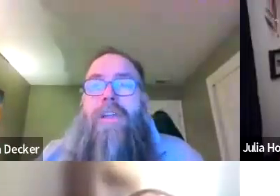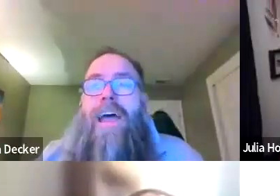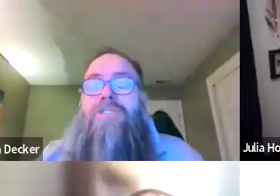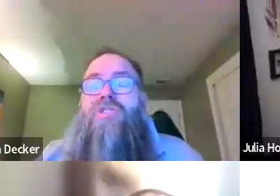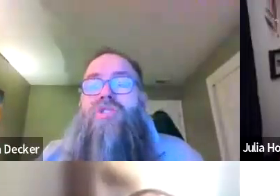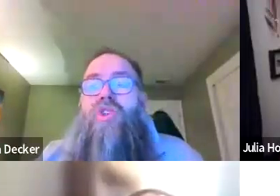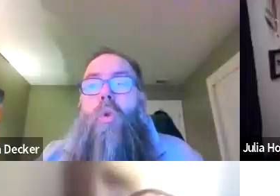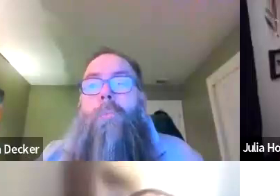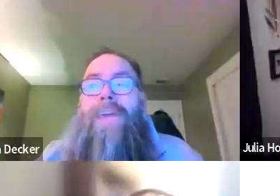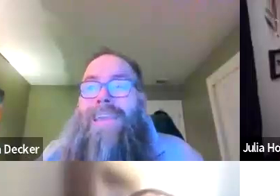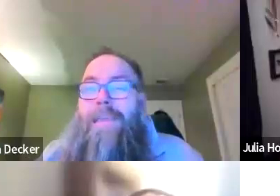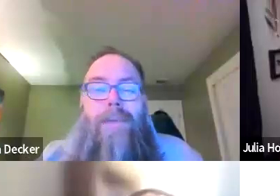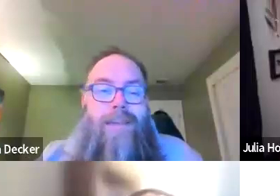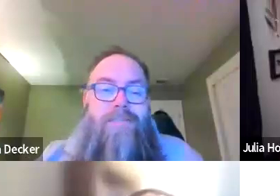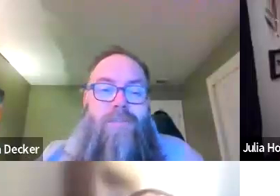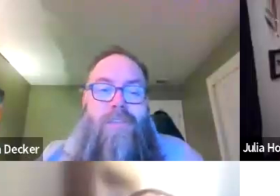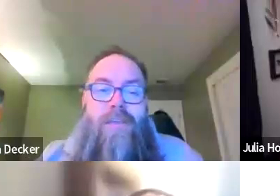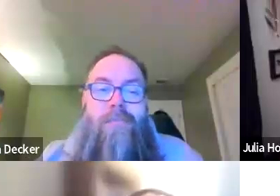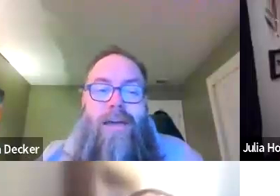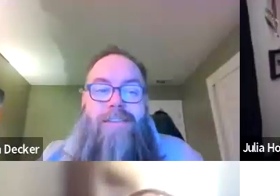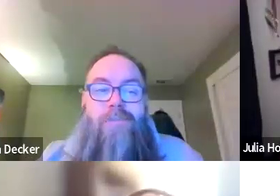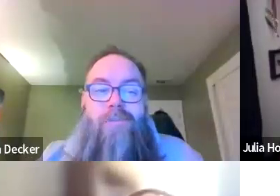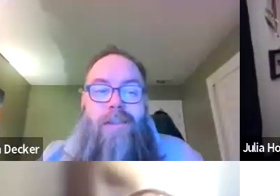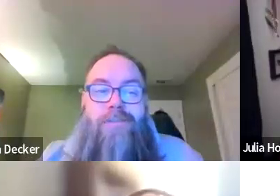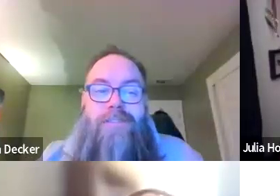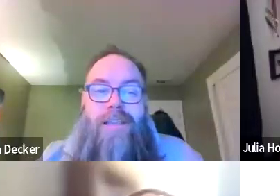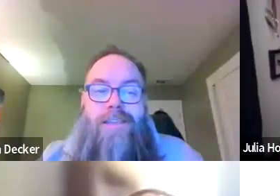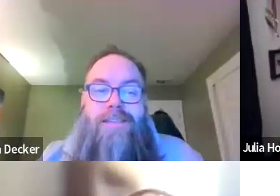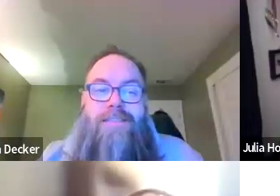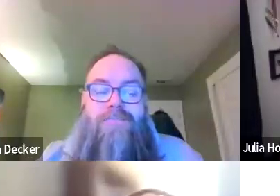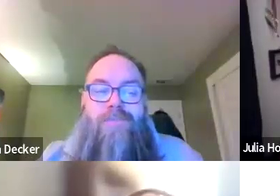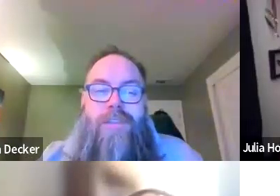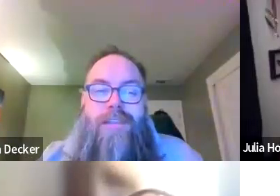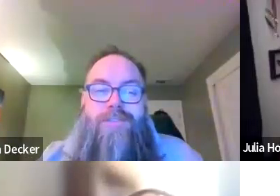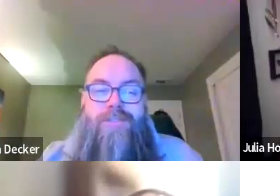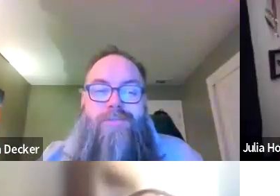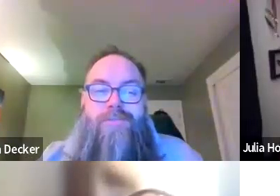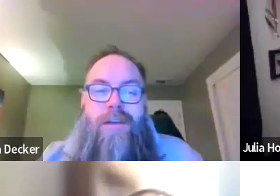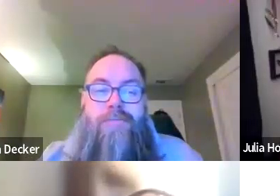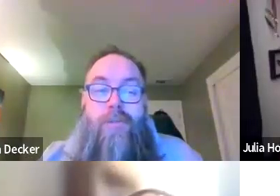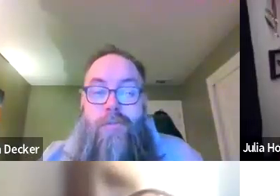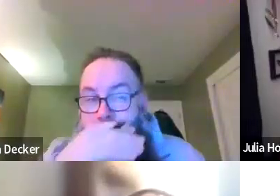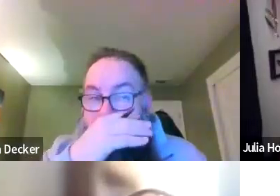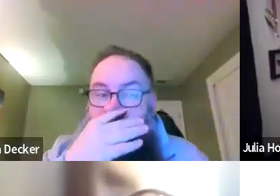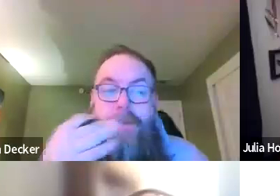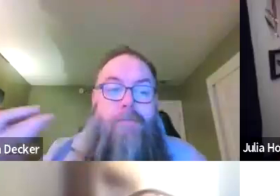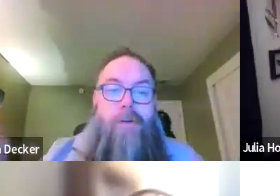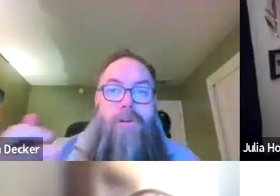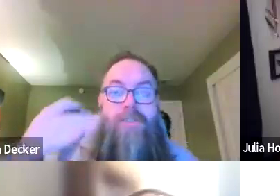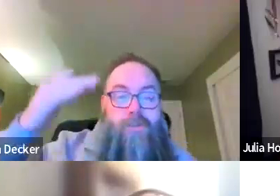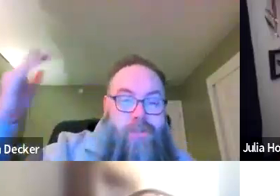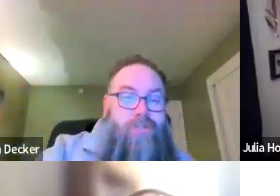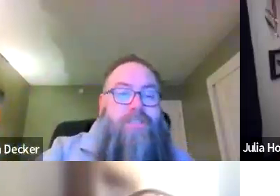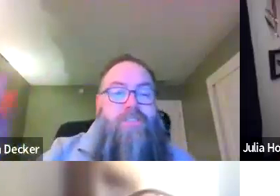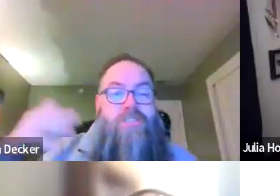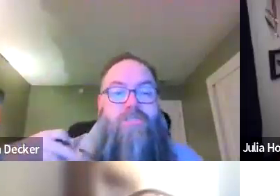again, we've already had so many meetings with the impacted providers that this is related to, like for so many